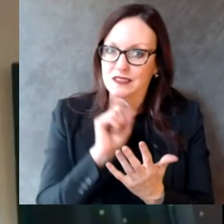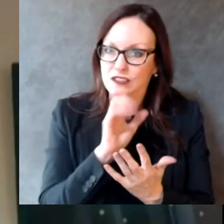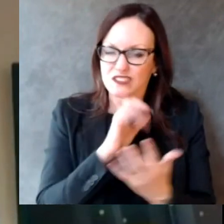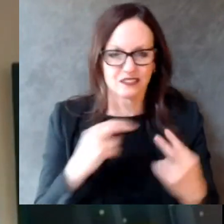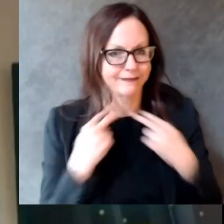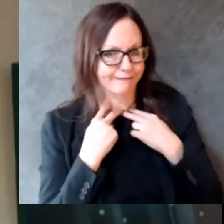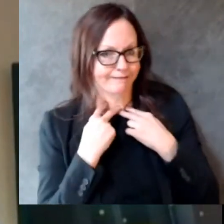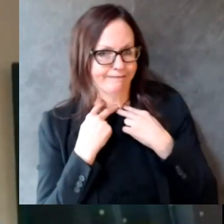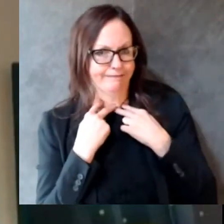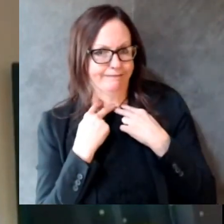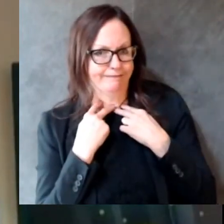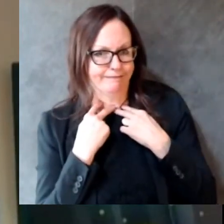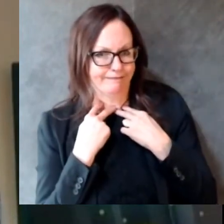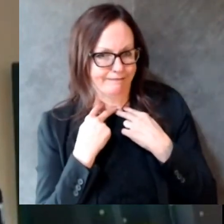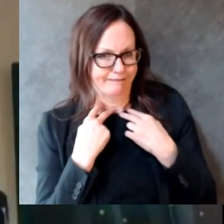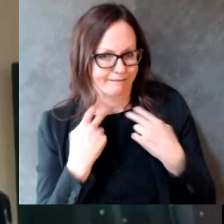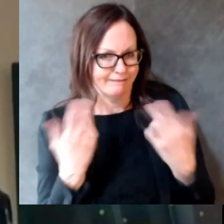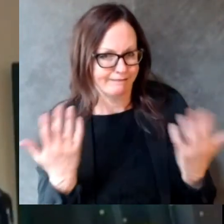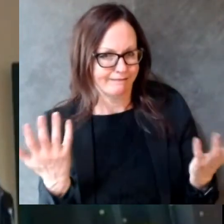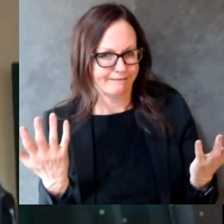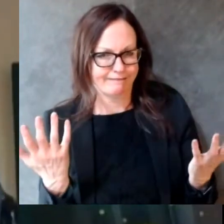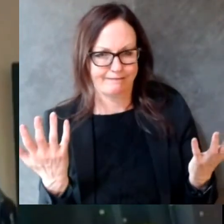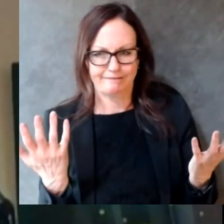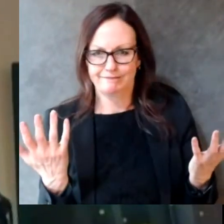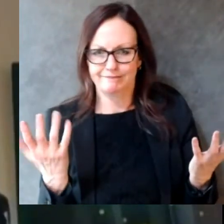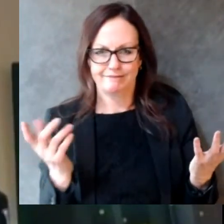systems, with